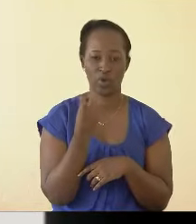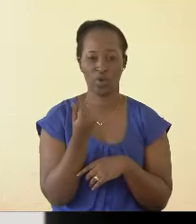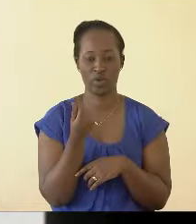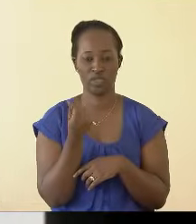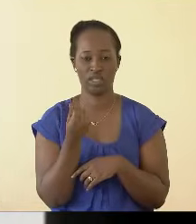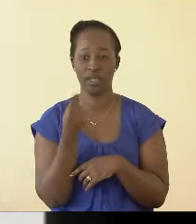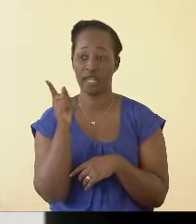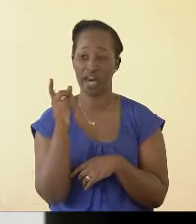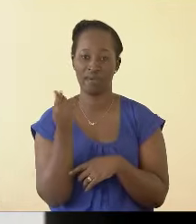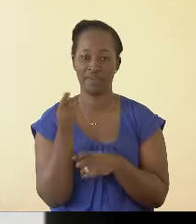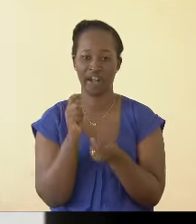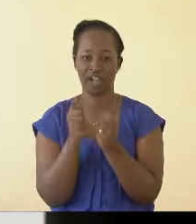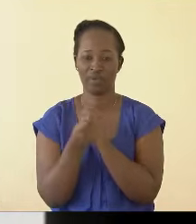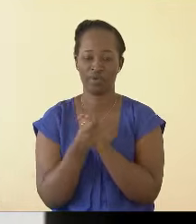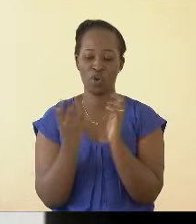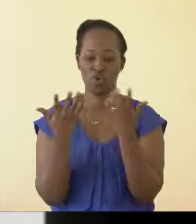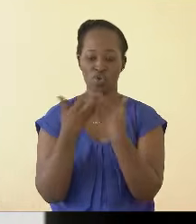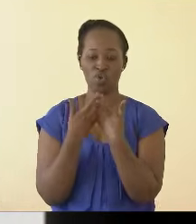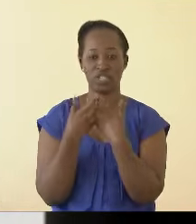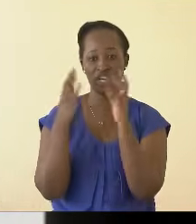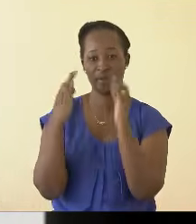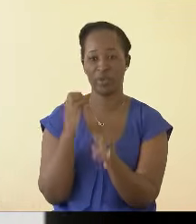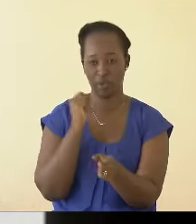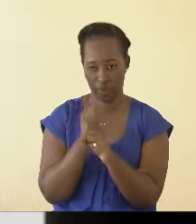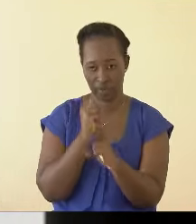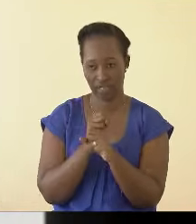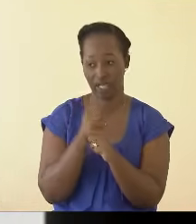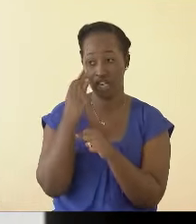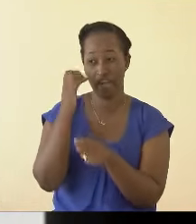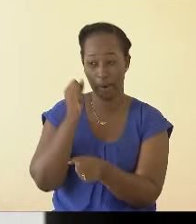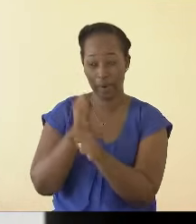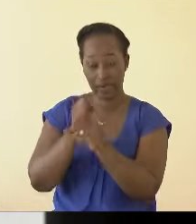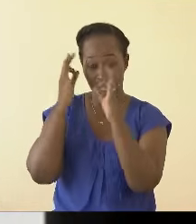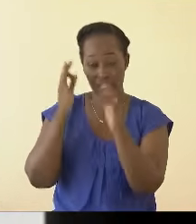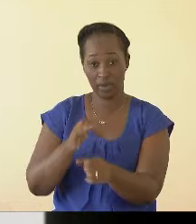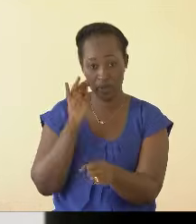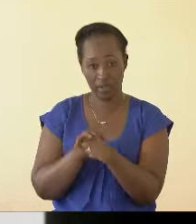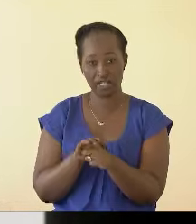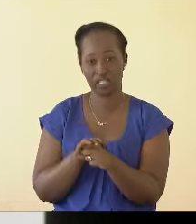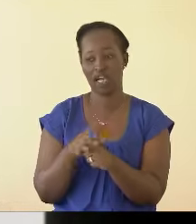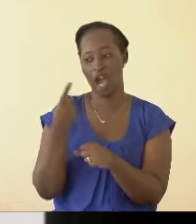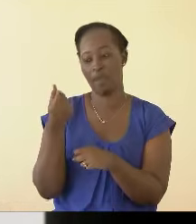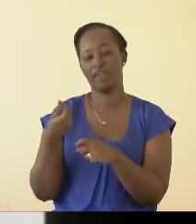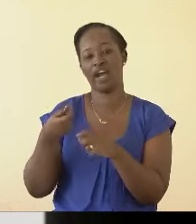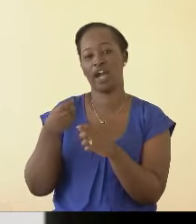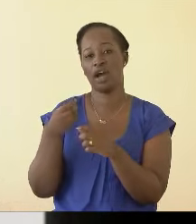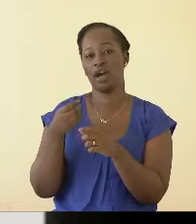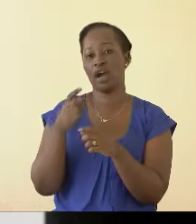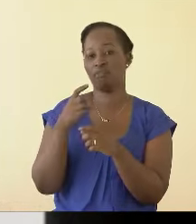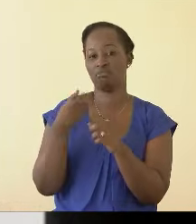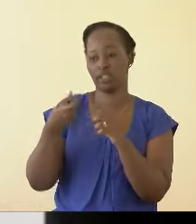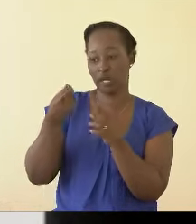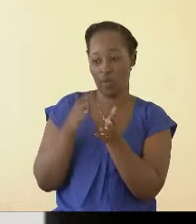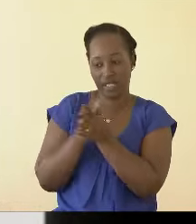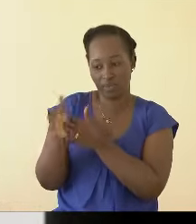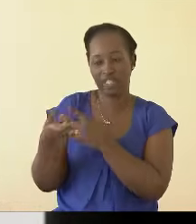of production. If the production level increases, variable costs will also increase. If it reduces,